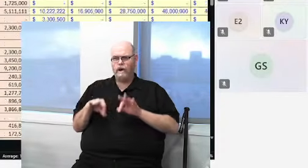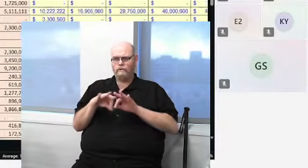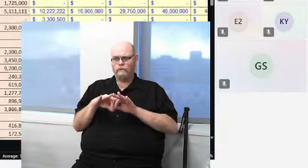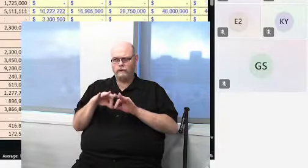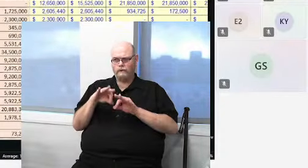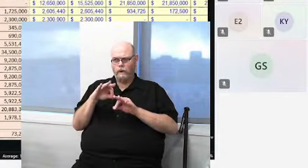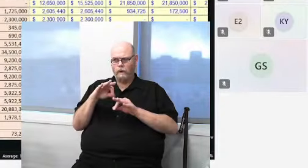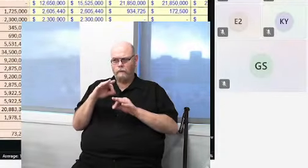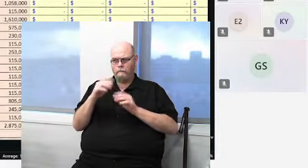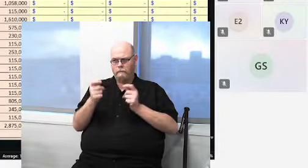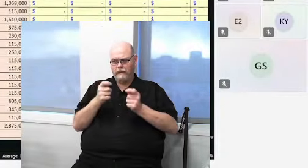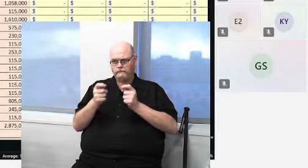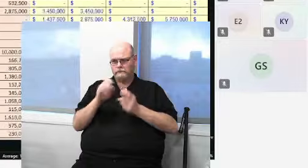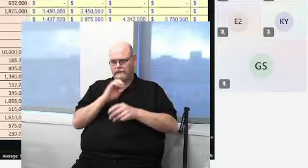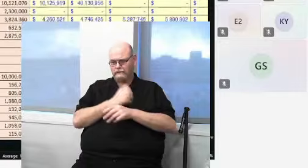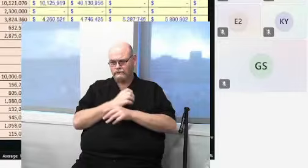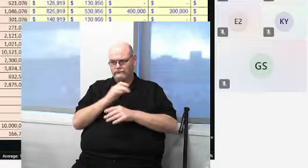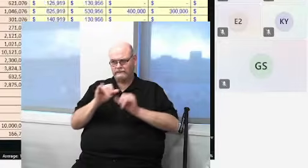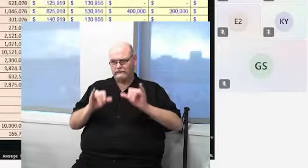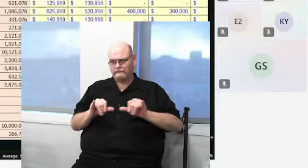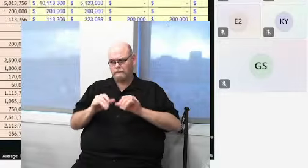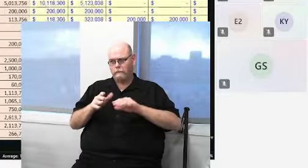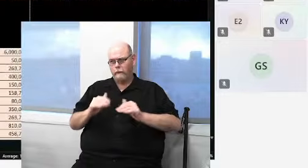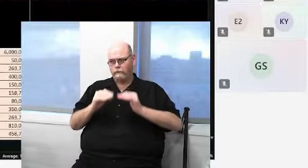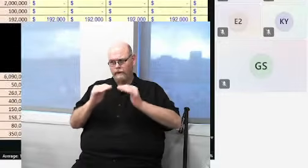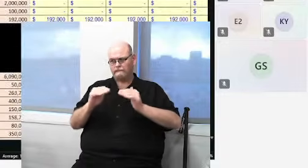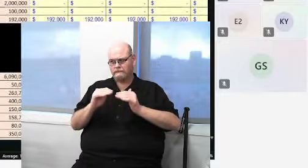has critical energy management system upgrades.